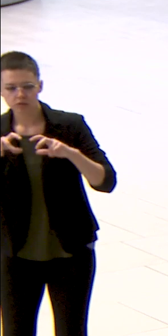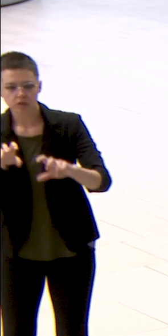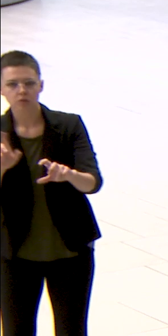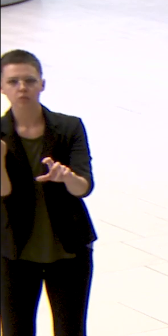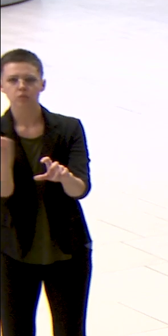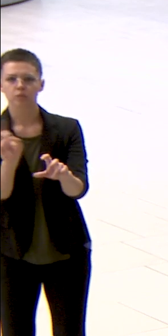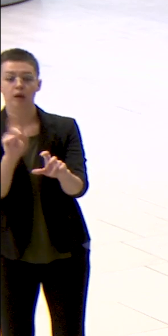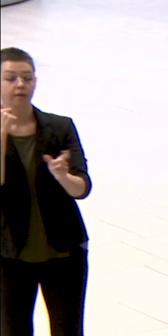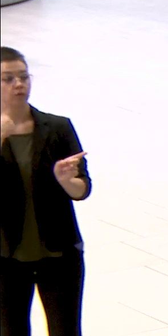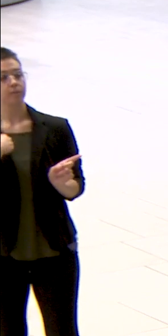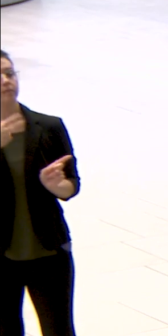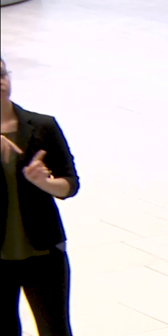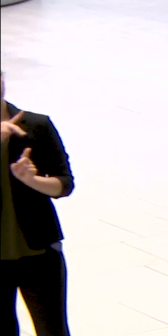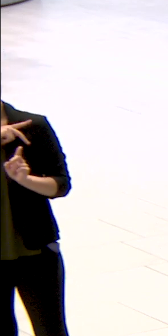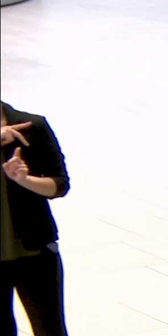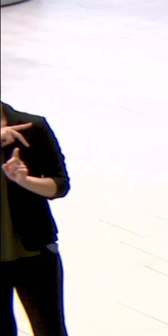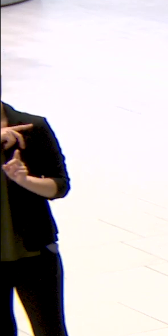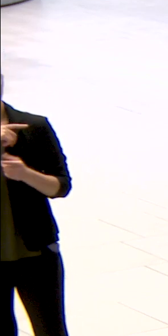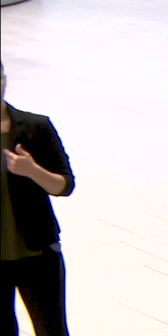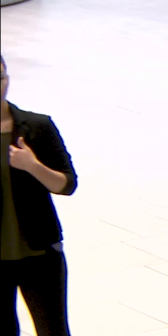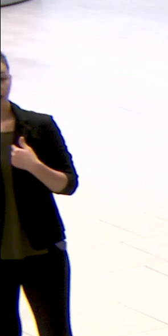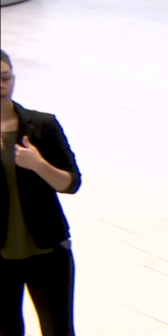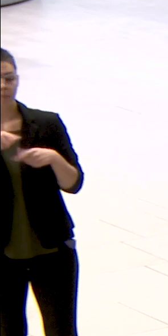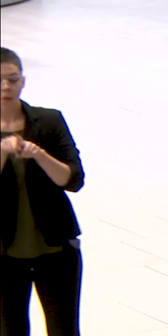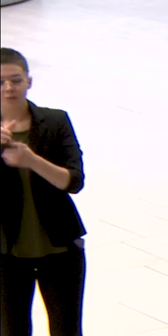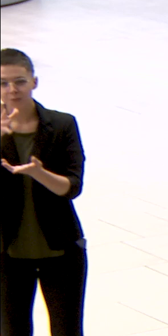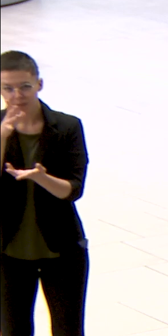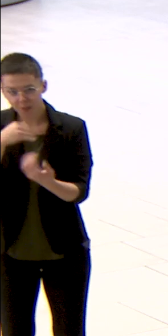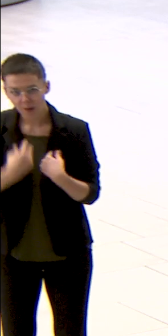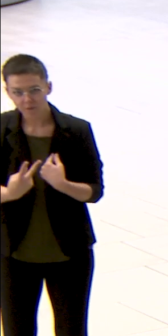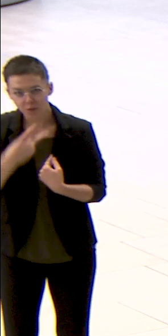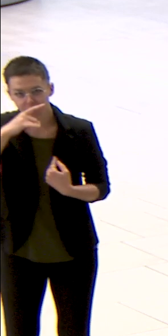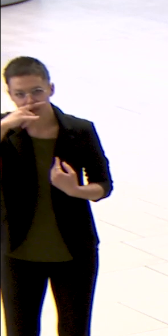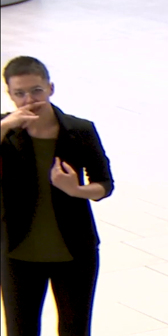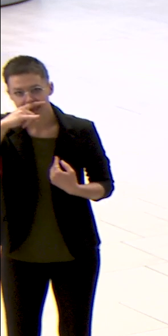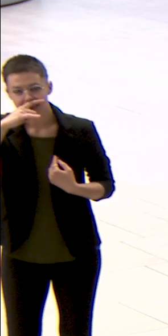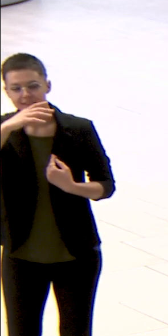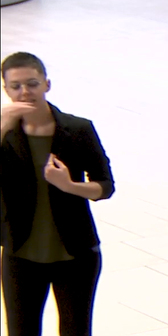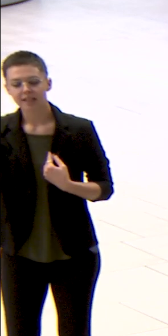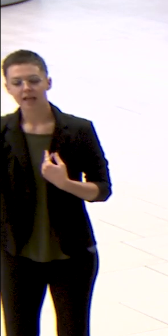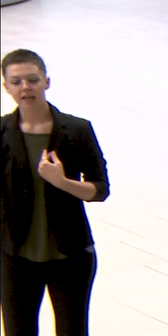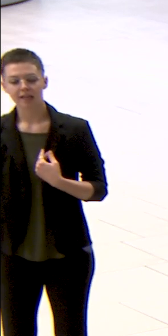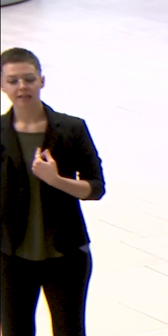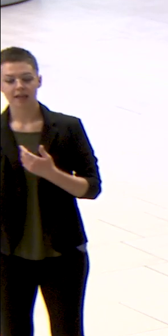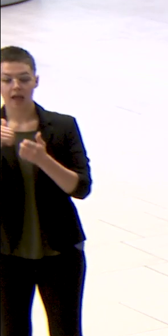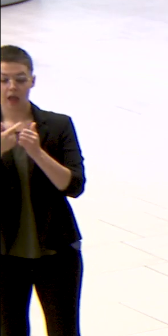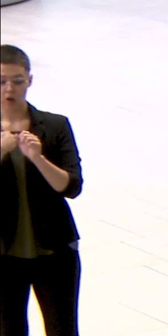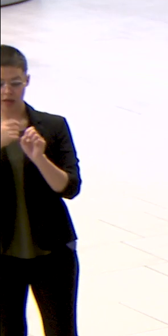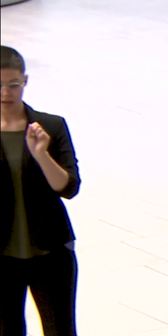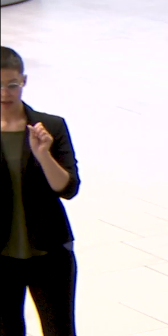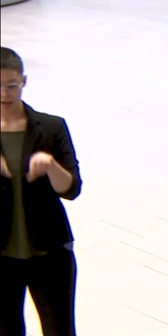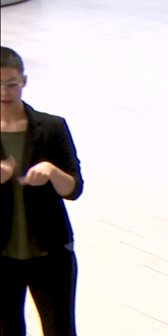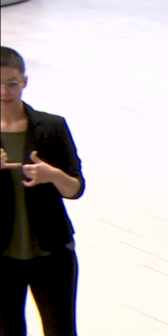For me personally speaking, I am also a mother, I have two kids, and you know, what allows me, I think,